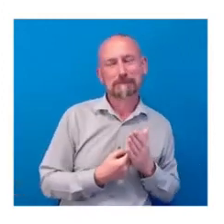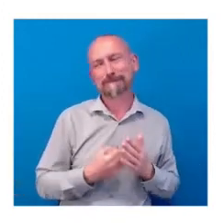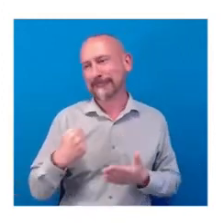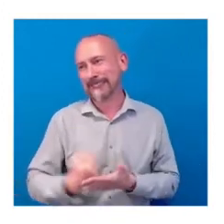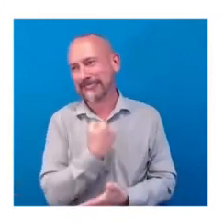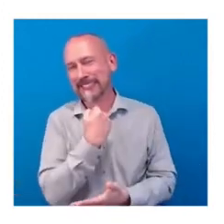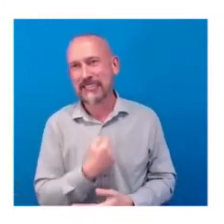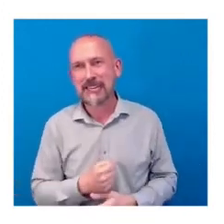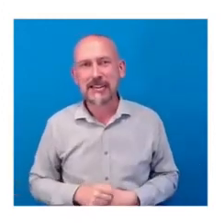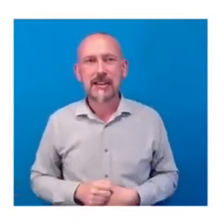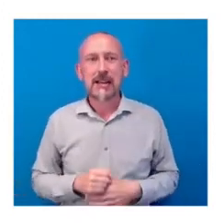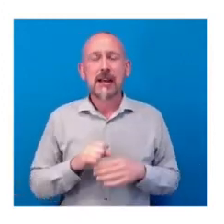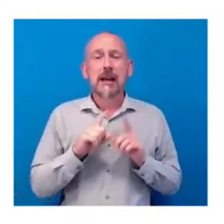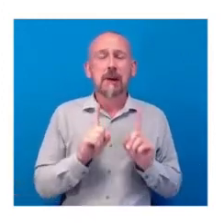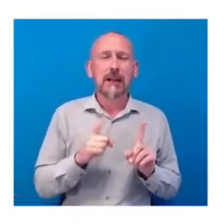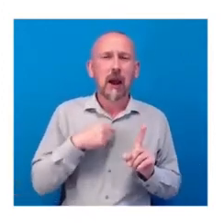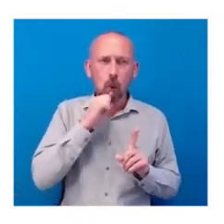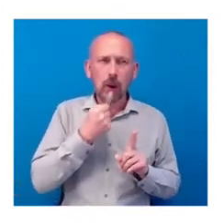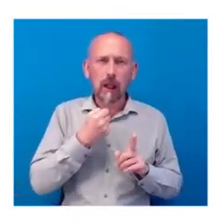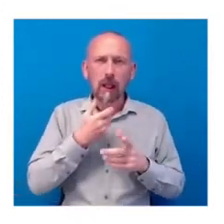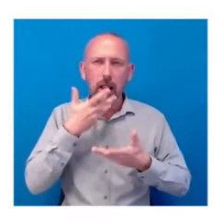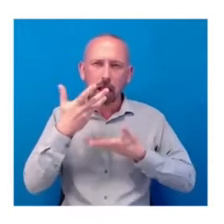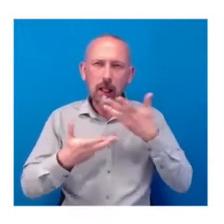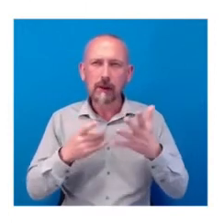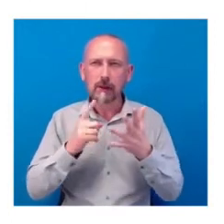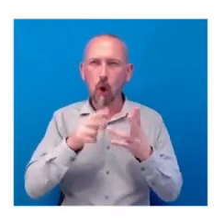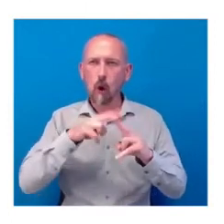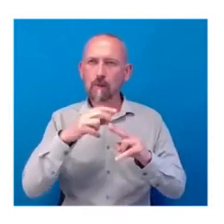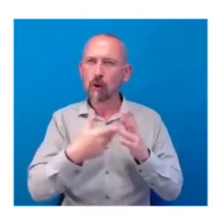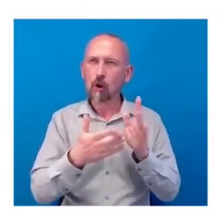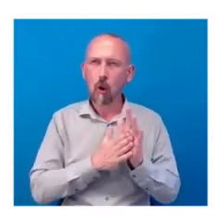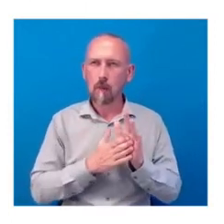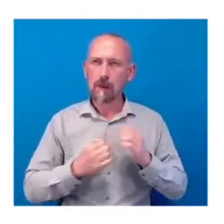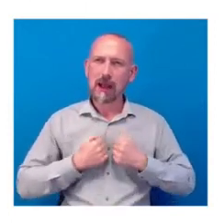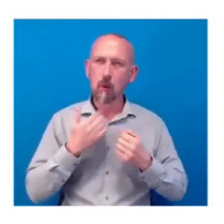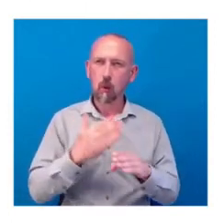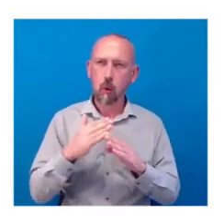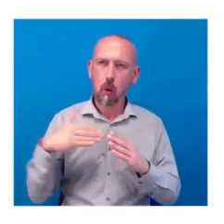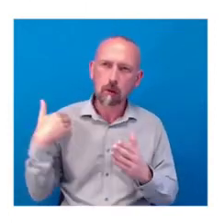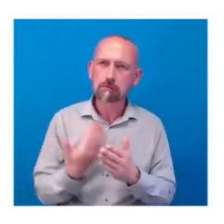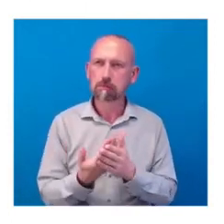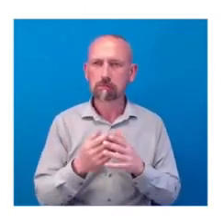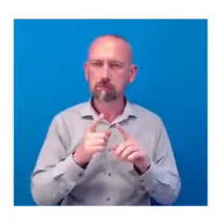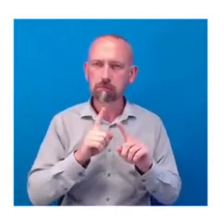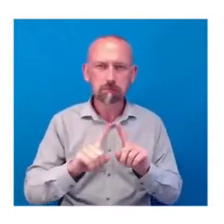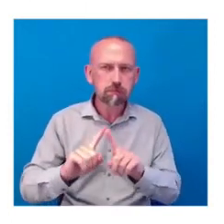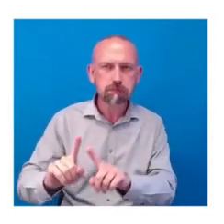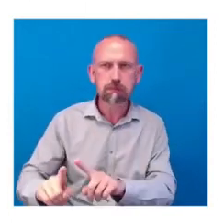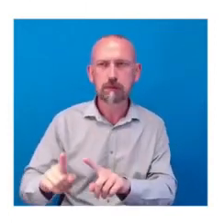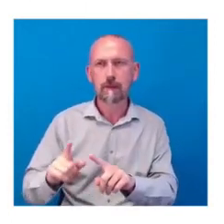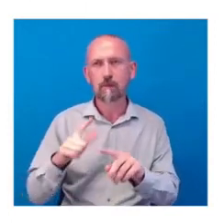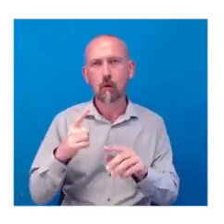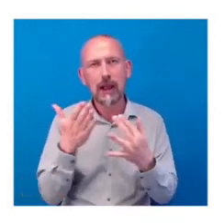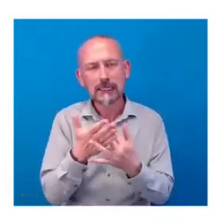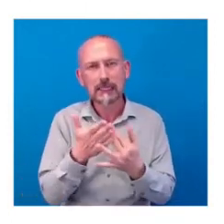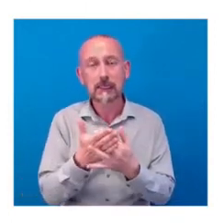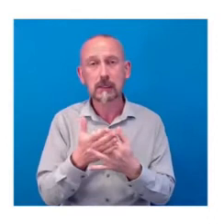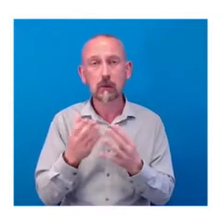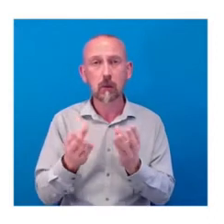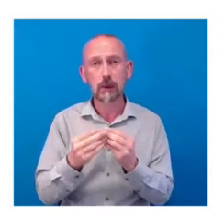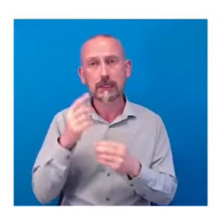of the broader work that Ofcom's been doing in relation to accessibility for both people with sight impairment